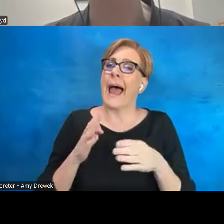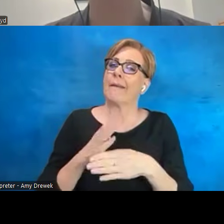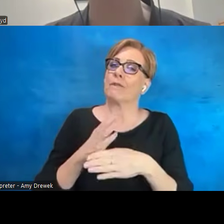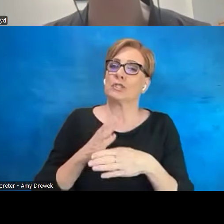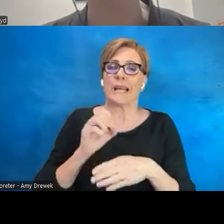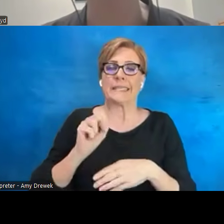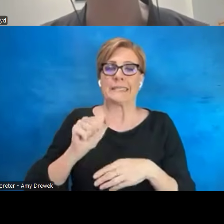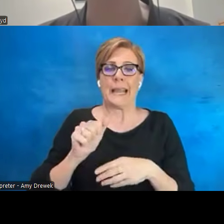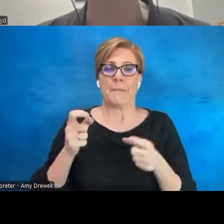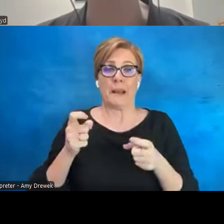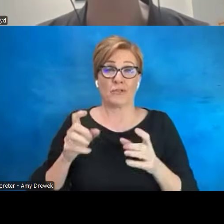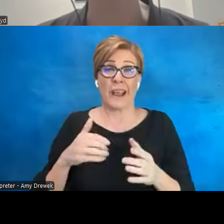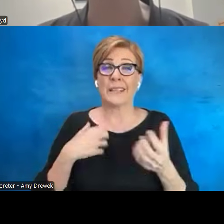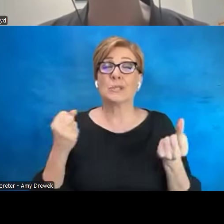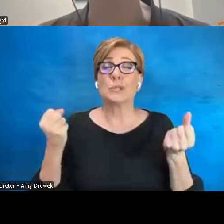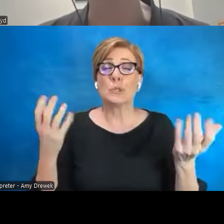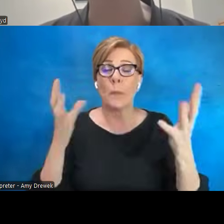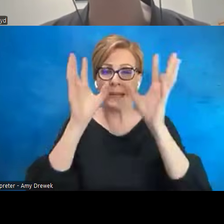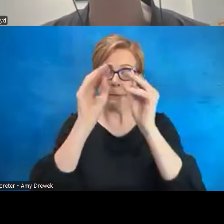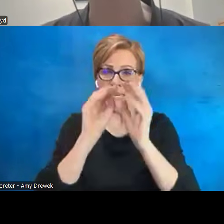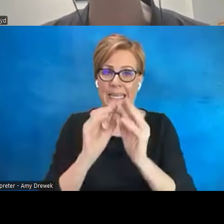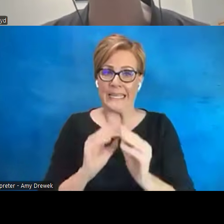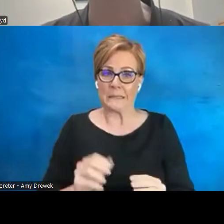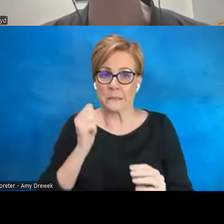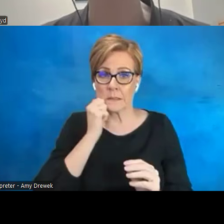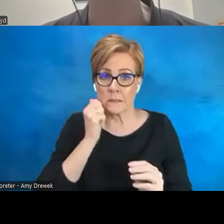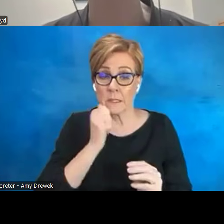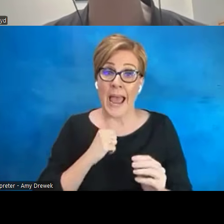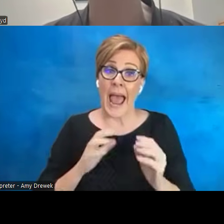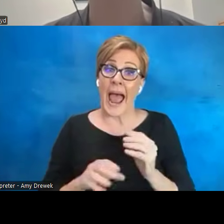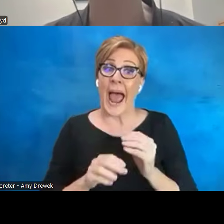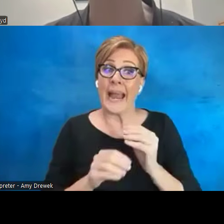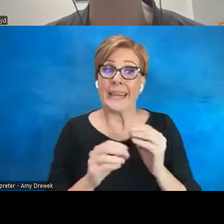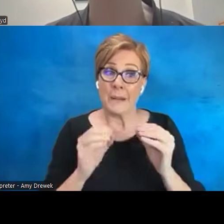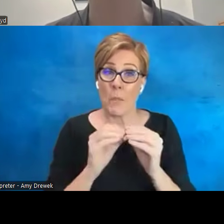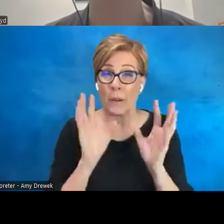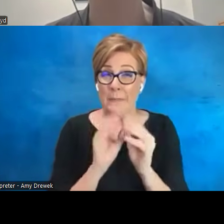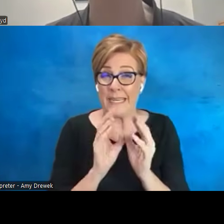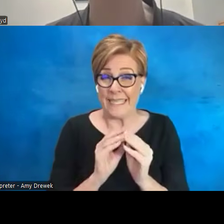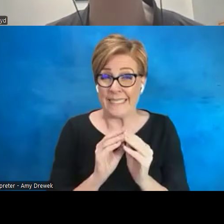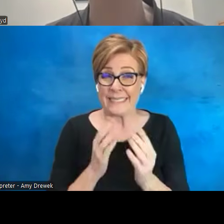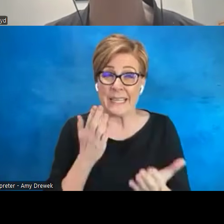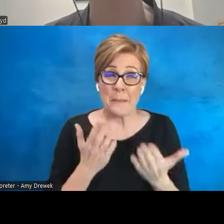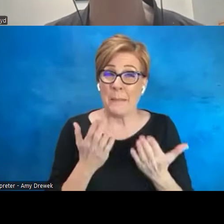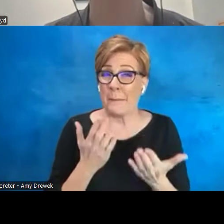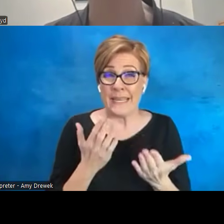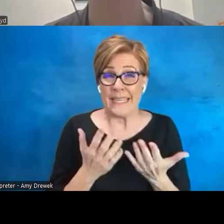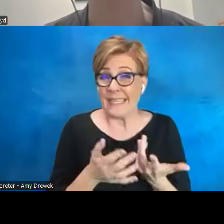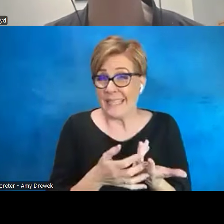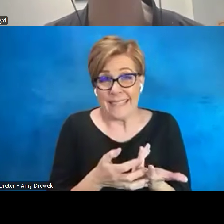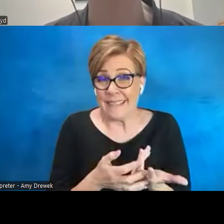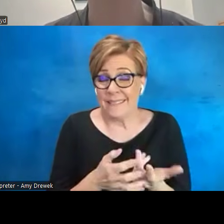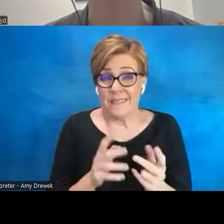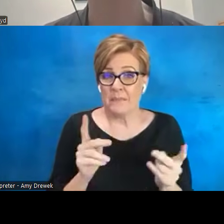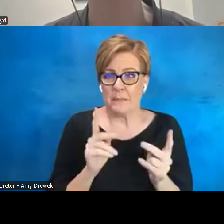many meetings on their calendars. So adding more meetings may not be something that many folks are open